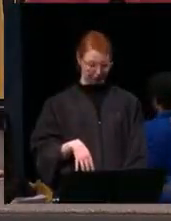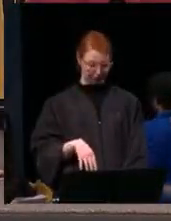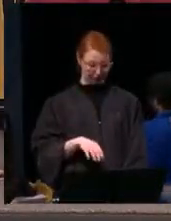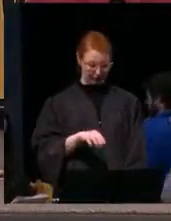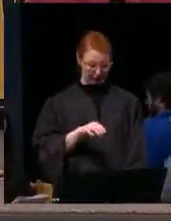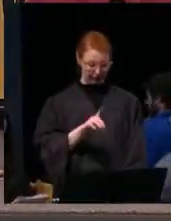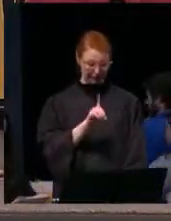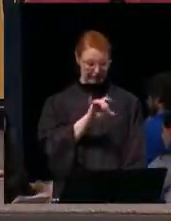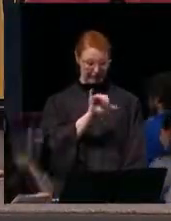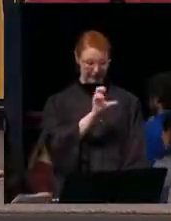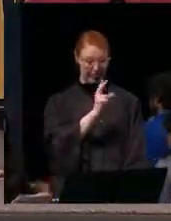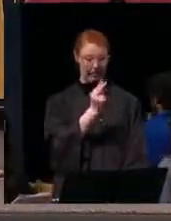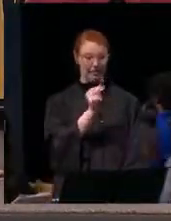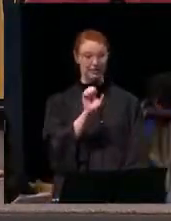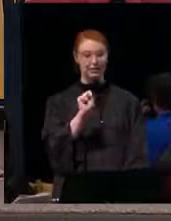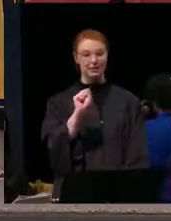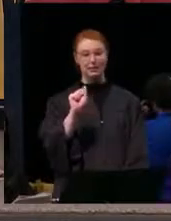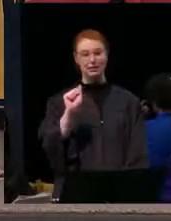Dylan Sartwell.